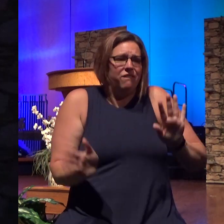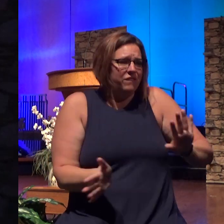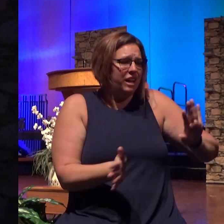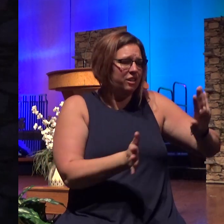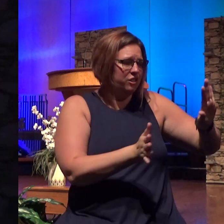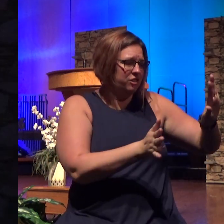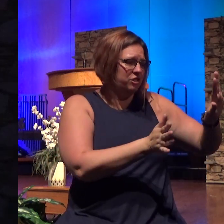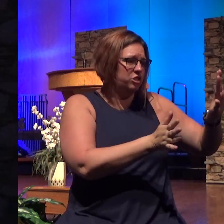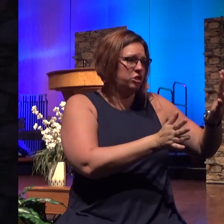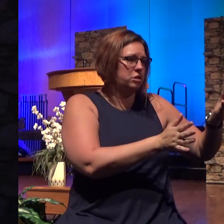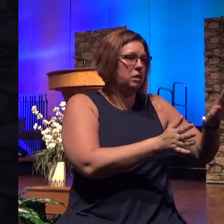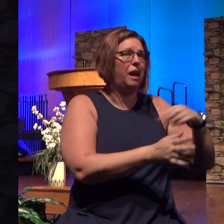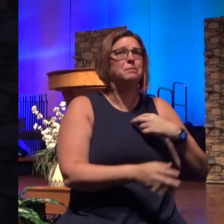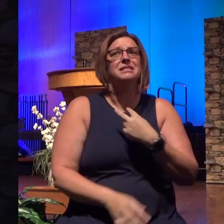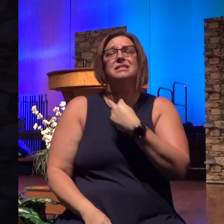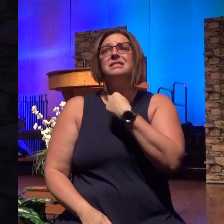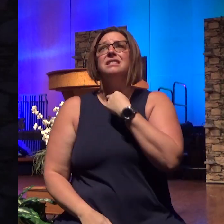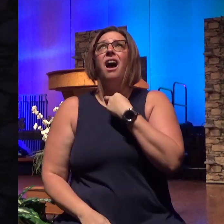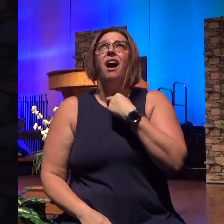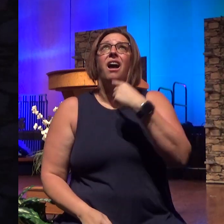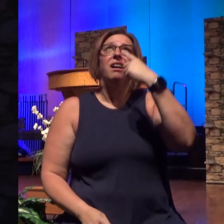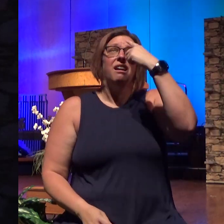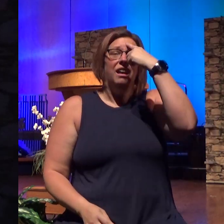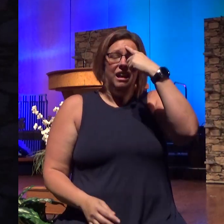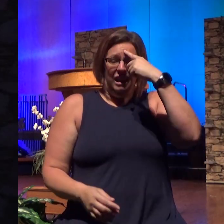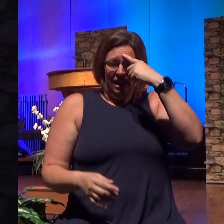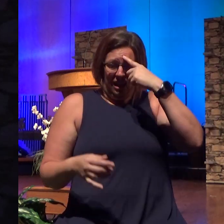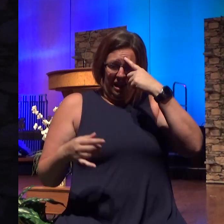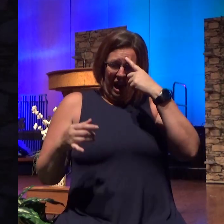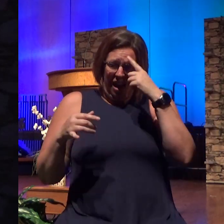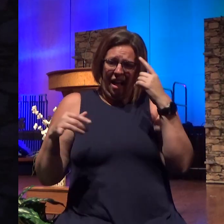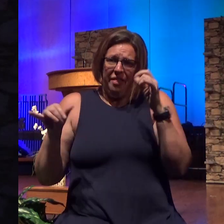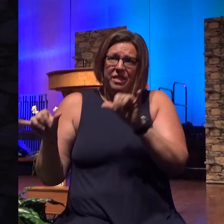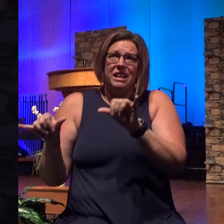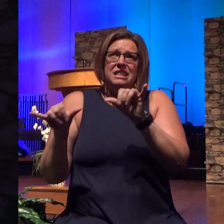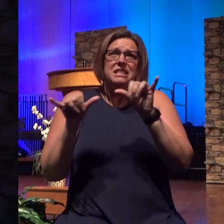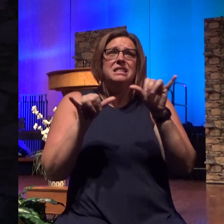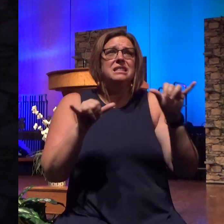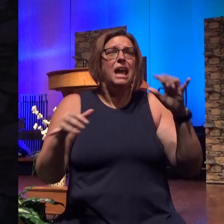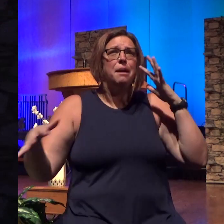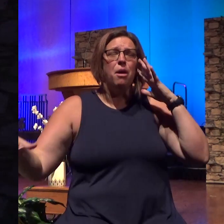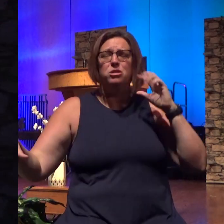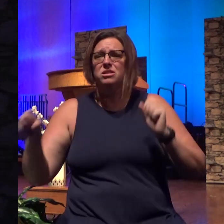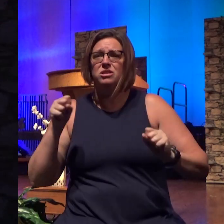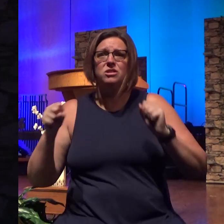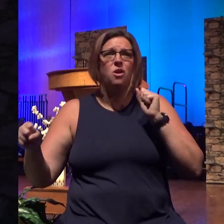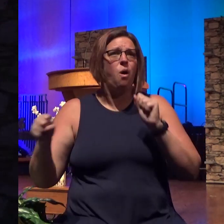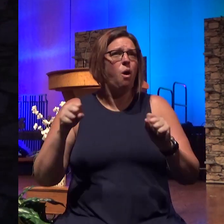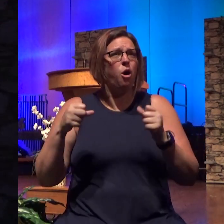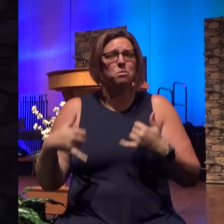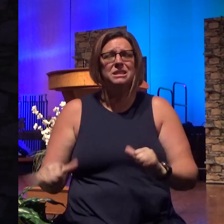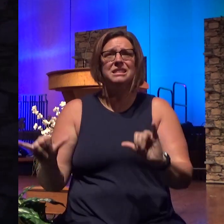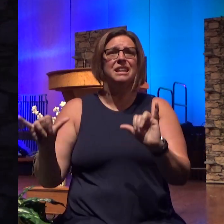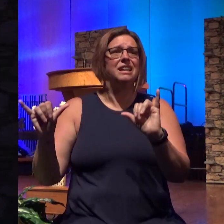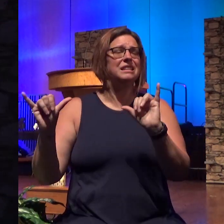blowing, but you're stuck out in the same old storm